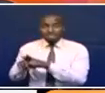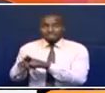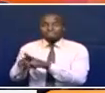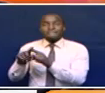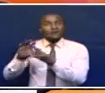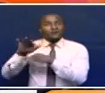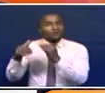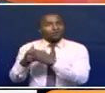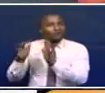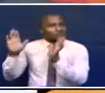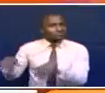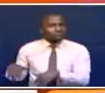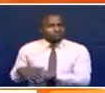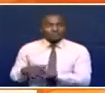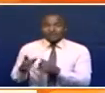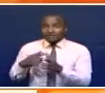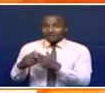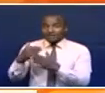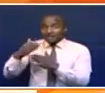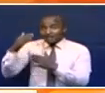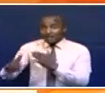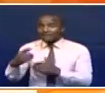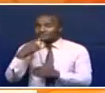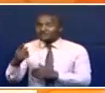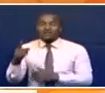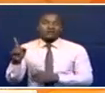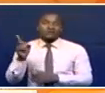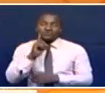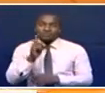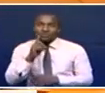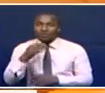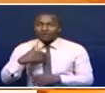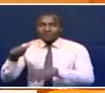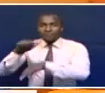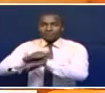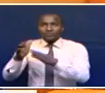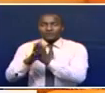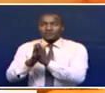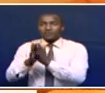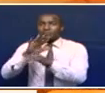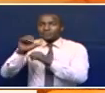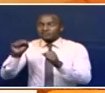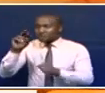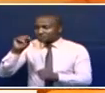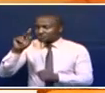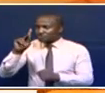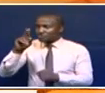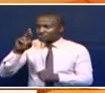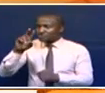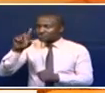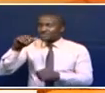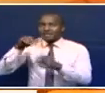down. And at the end of which they said, oh, tomorrow we have an appointment with President Nkurunziza in